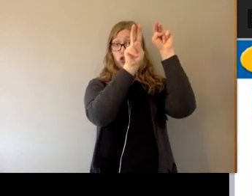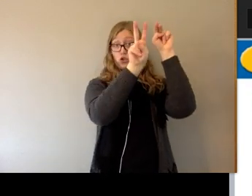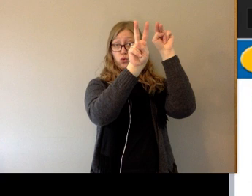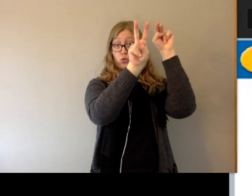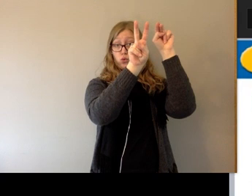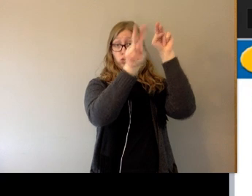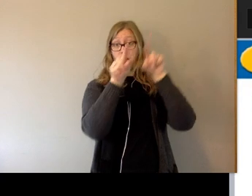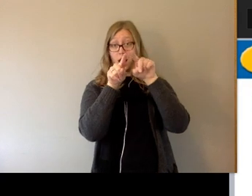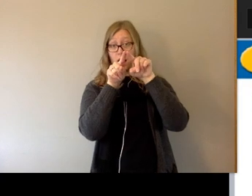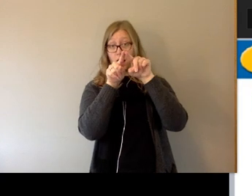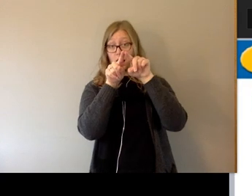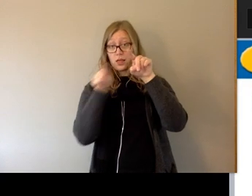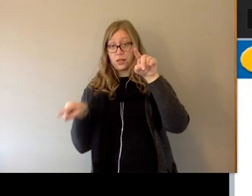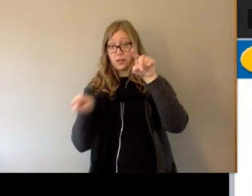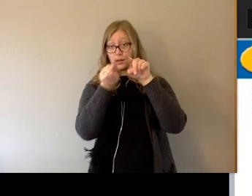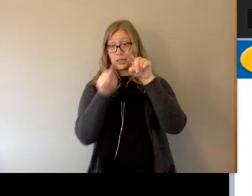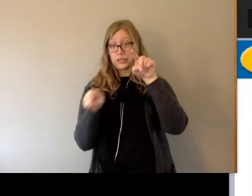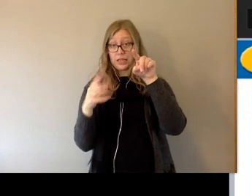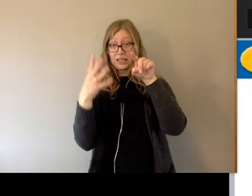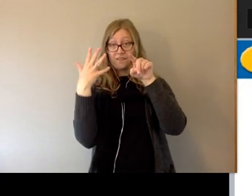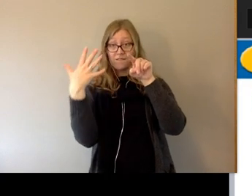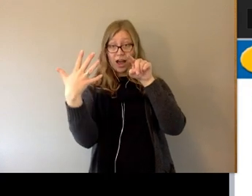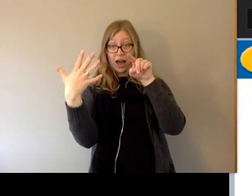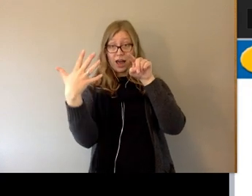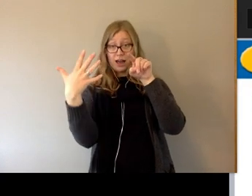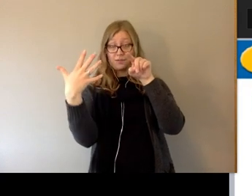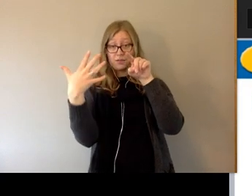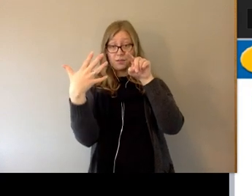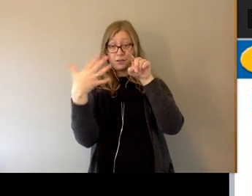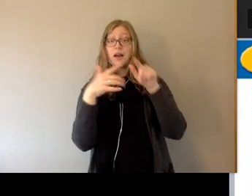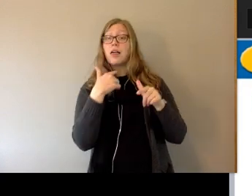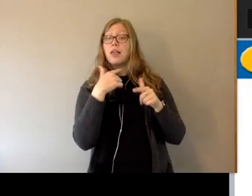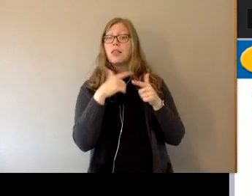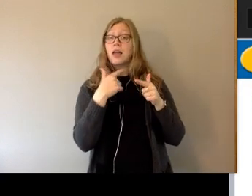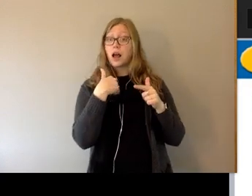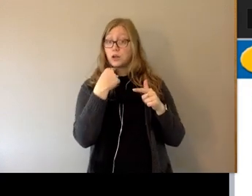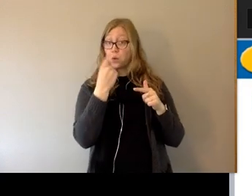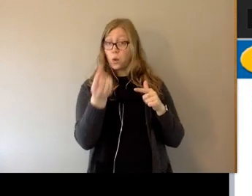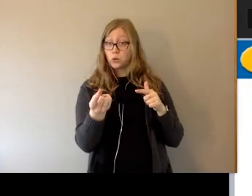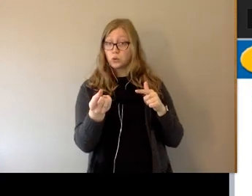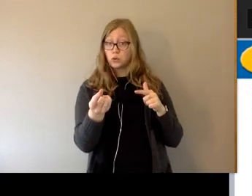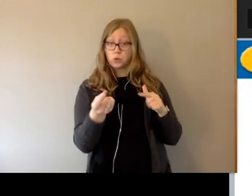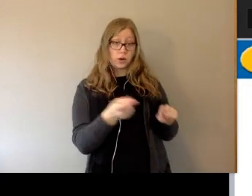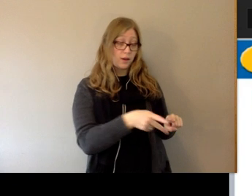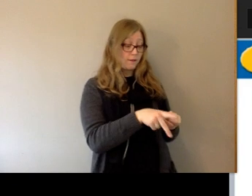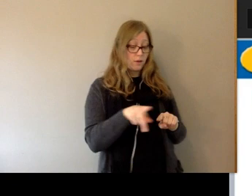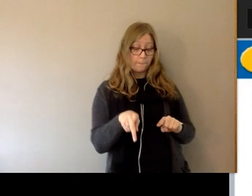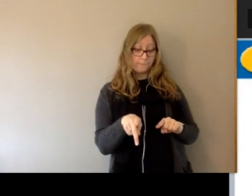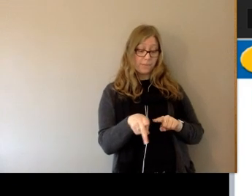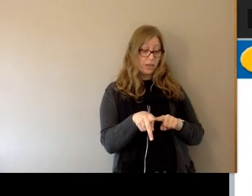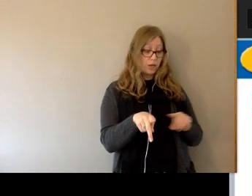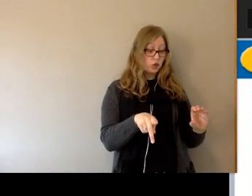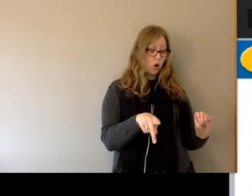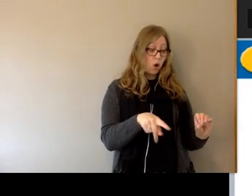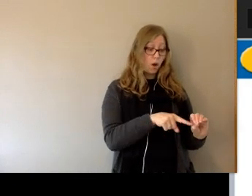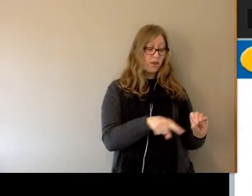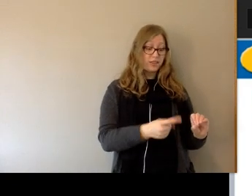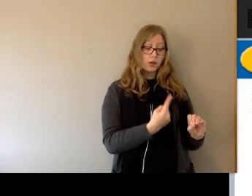to Q was 5, and then I told you that this length from P to O was